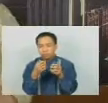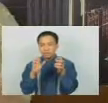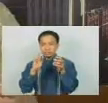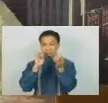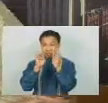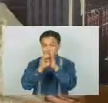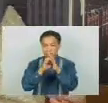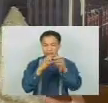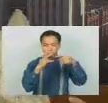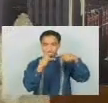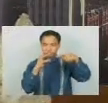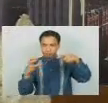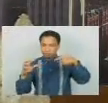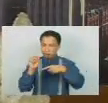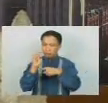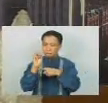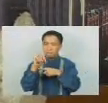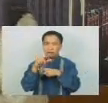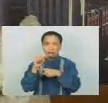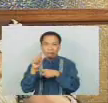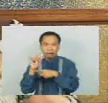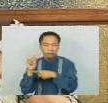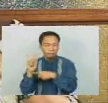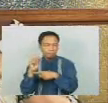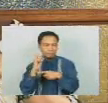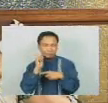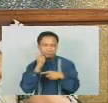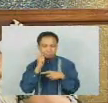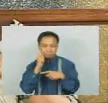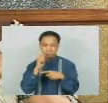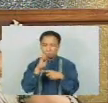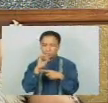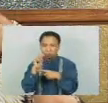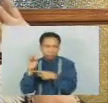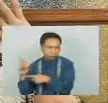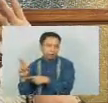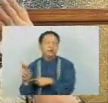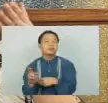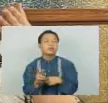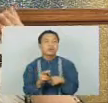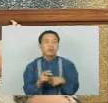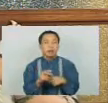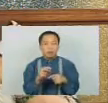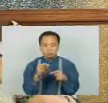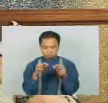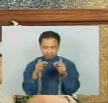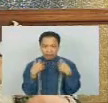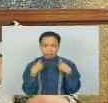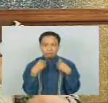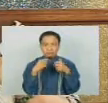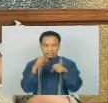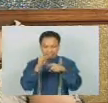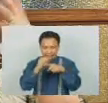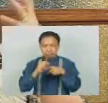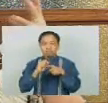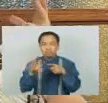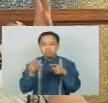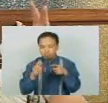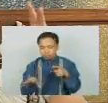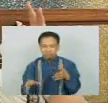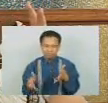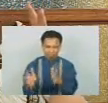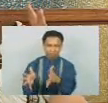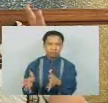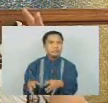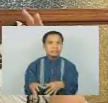them nice and long. Kasi yun din yung foreign na influence. Ganon din Okay. kasi sa bahay eh. Halimbawa, yung bahay natin, yung